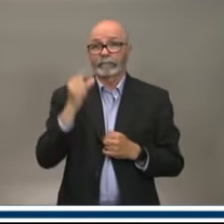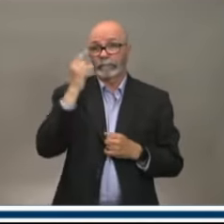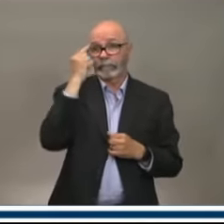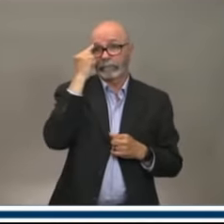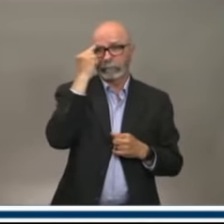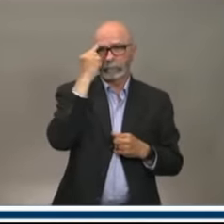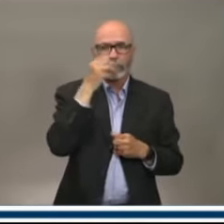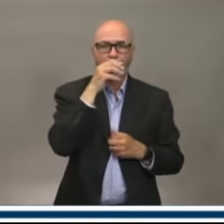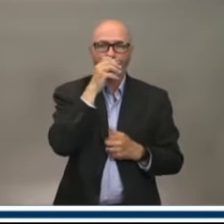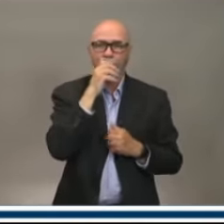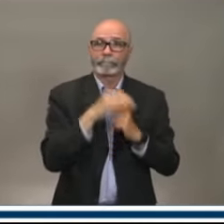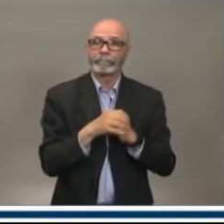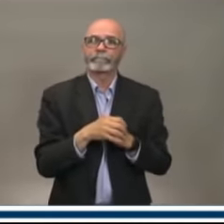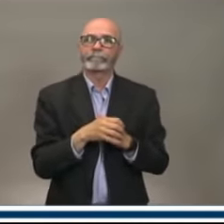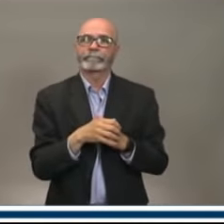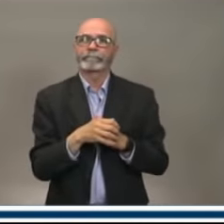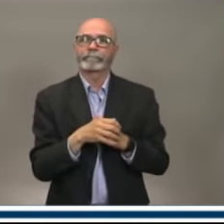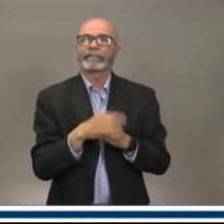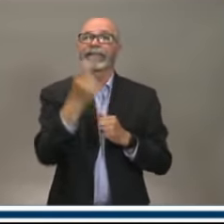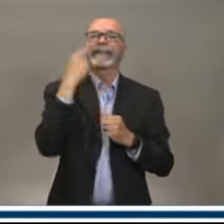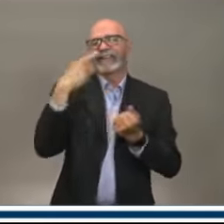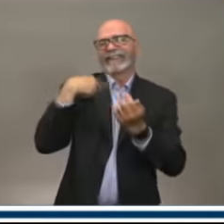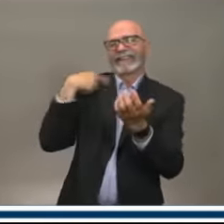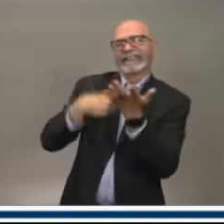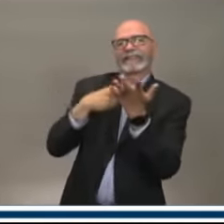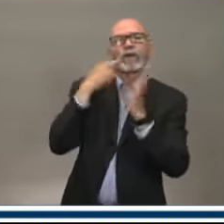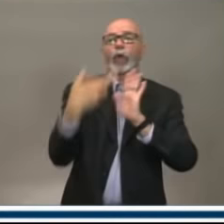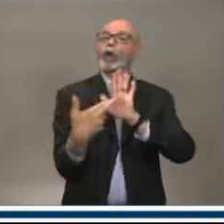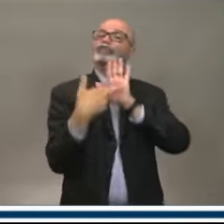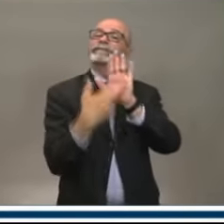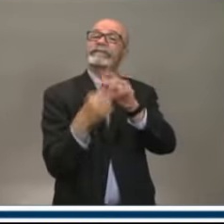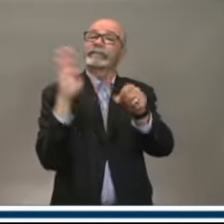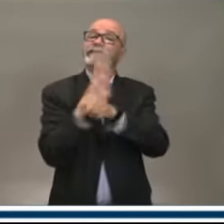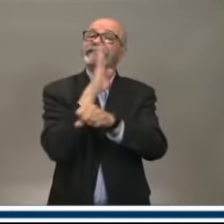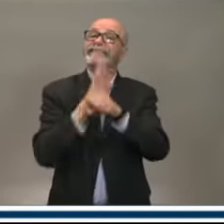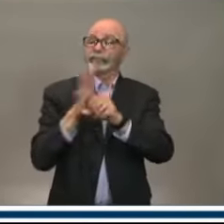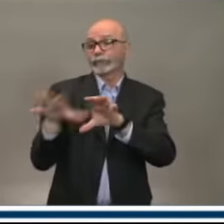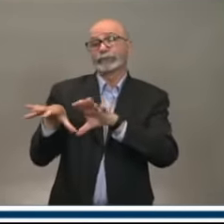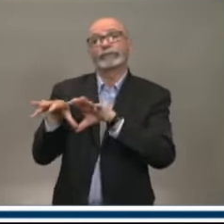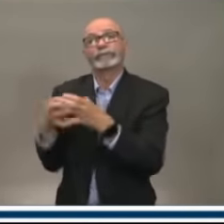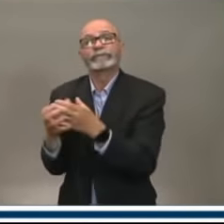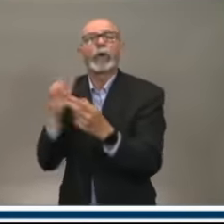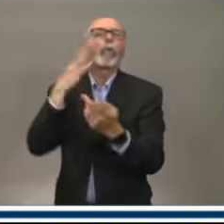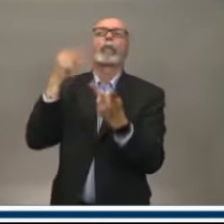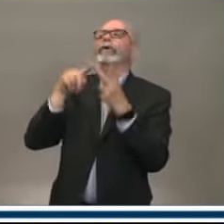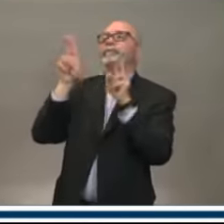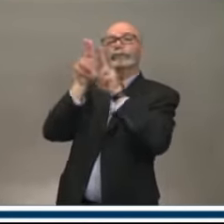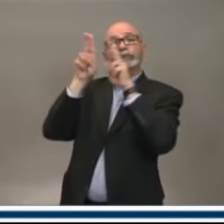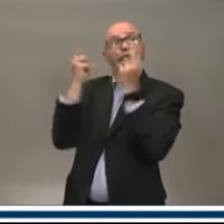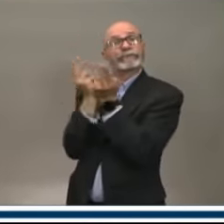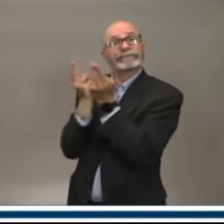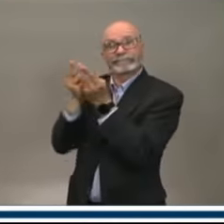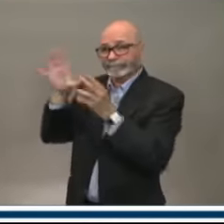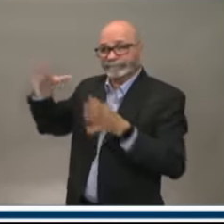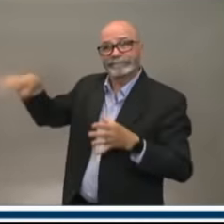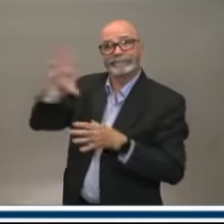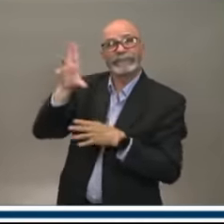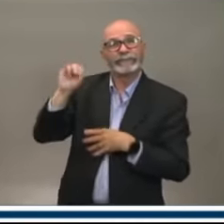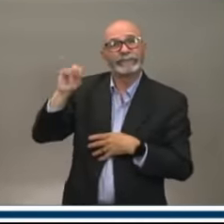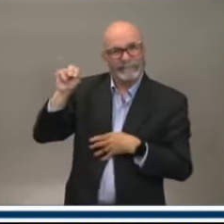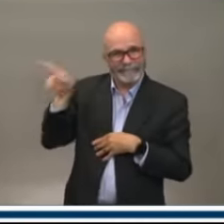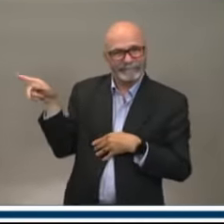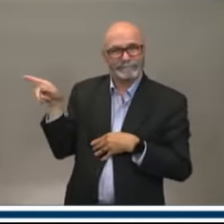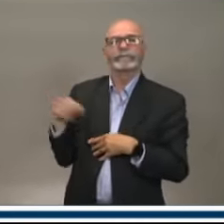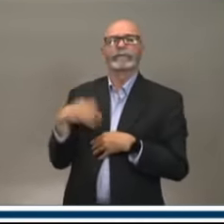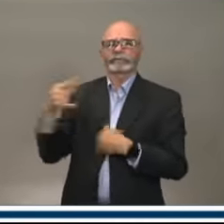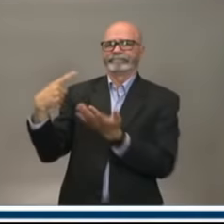representatives of business, associations, and unions. Some of the stories have suggested that Dr. Strang and I have been not